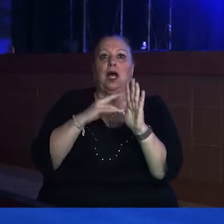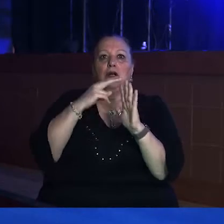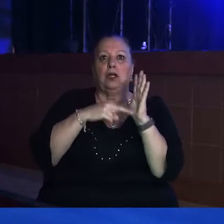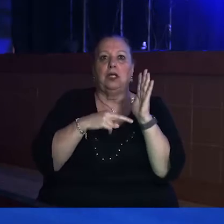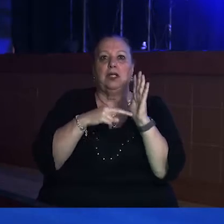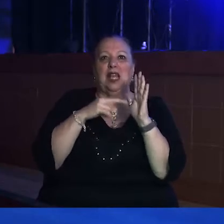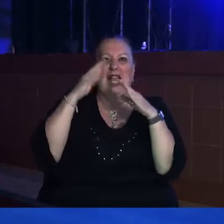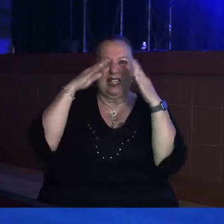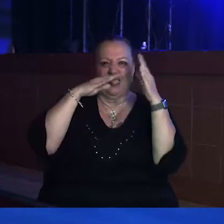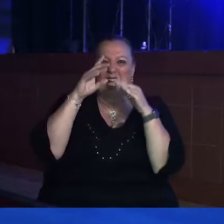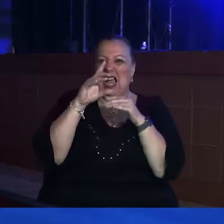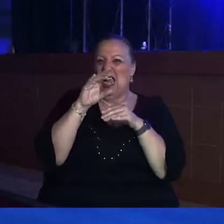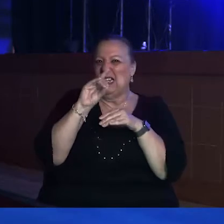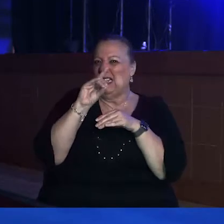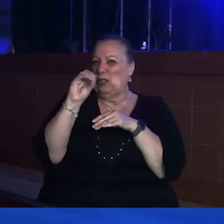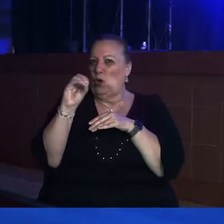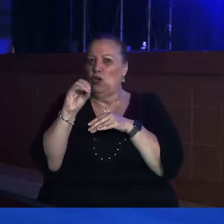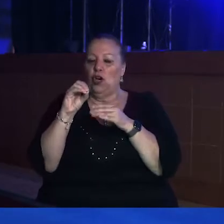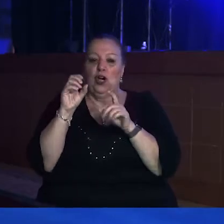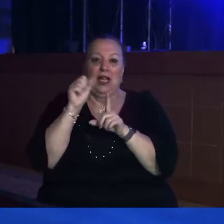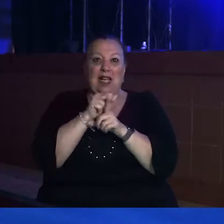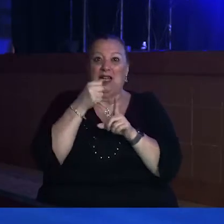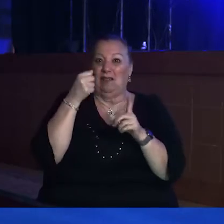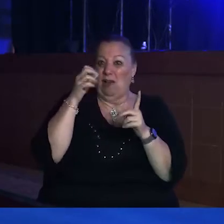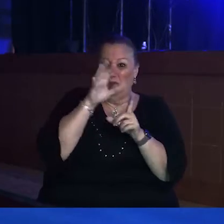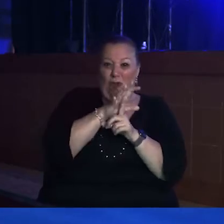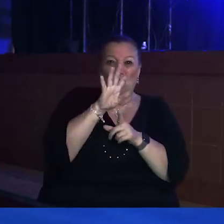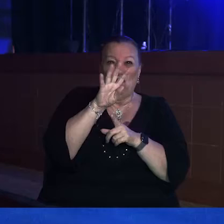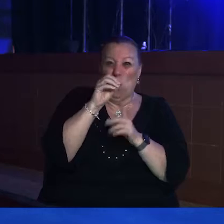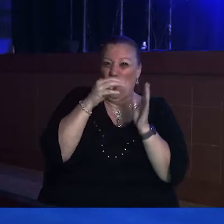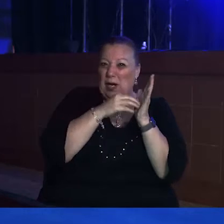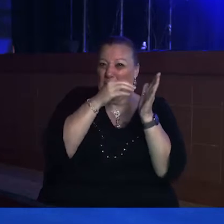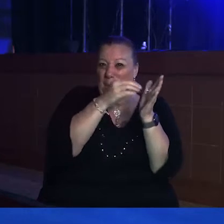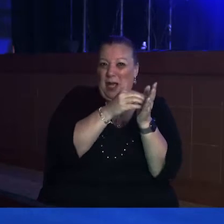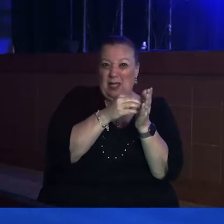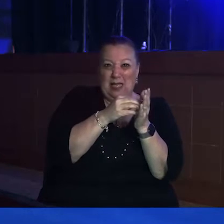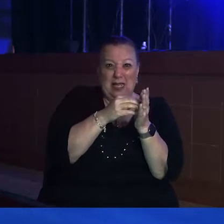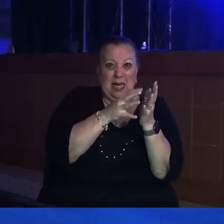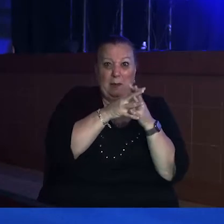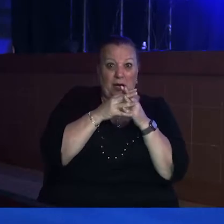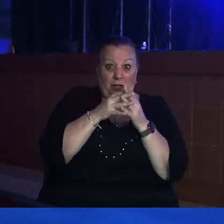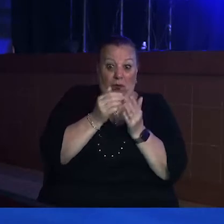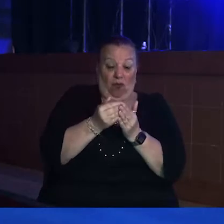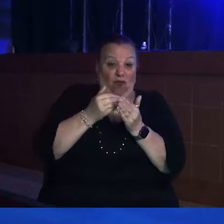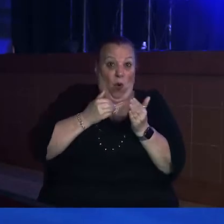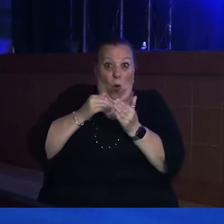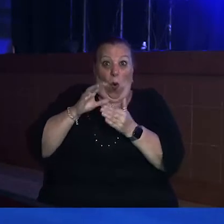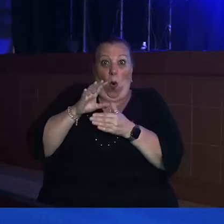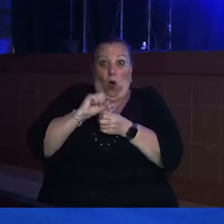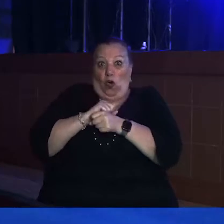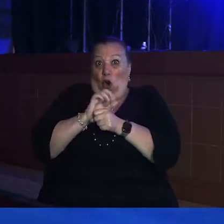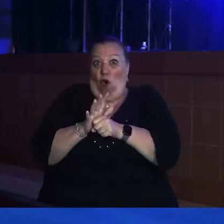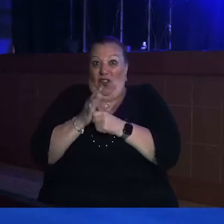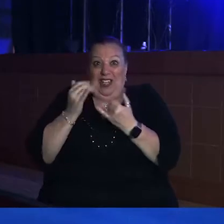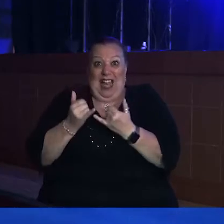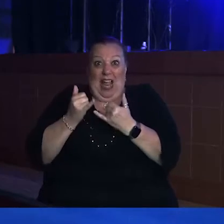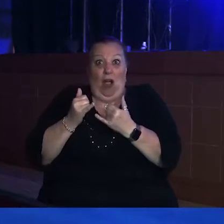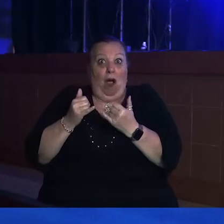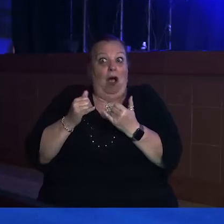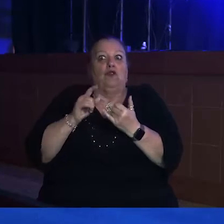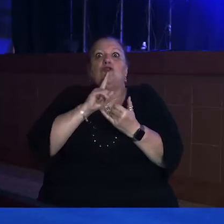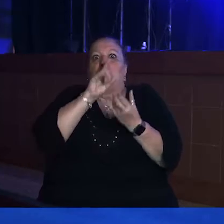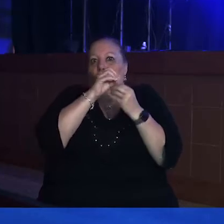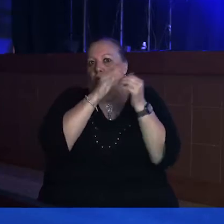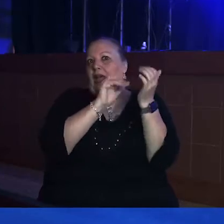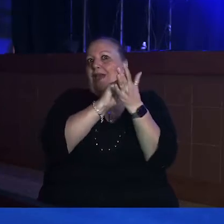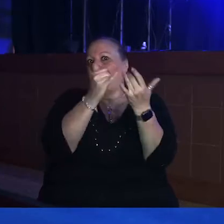disorder attacks about 40 million Americans. This is pre-COVID now, so I know it's much higher than that. In fact, all of us wrestle with anxiety or